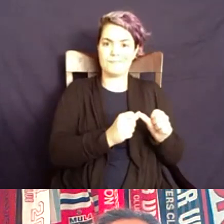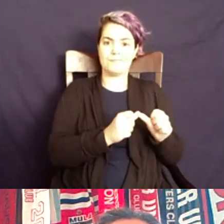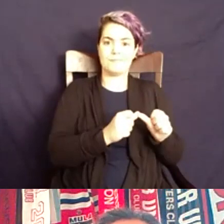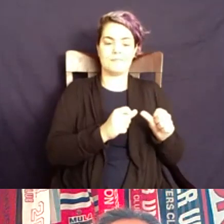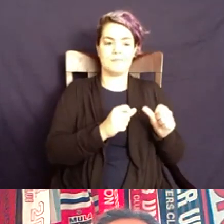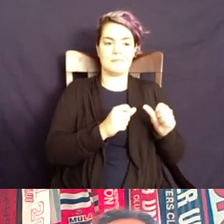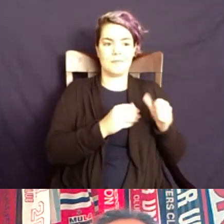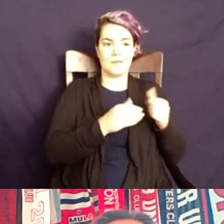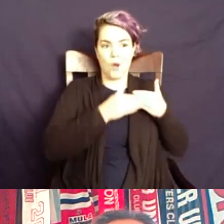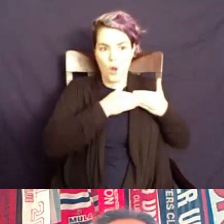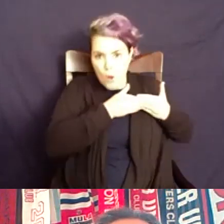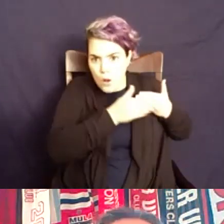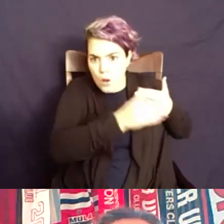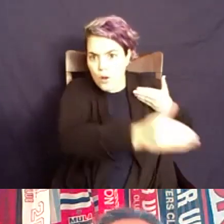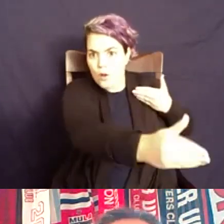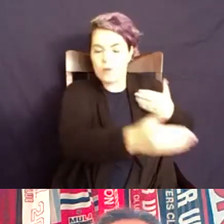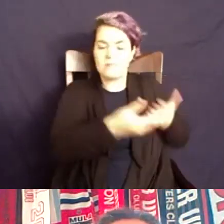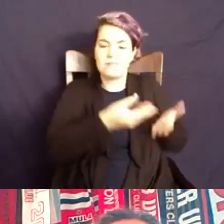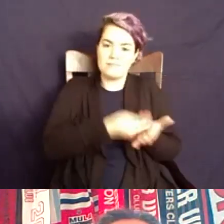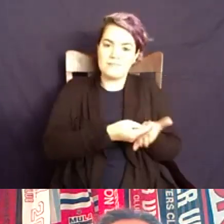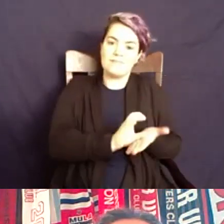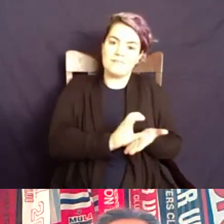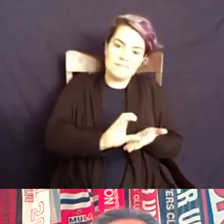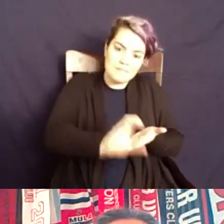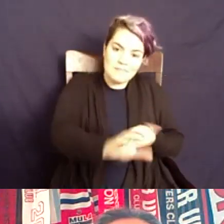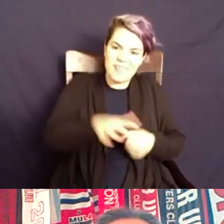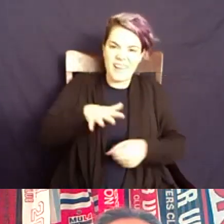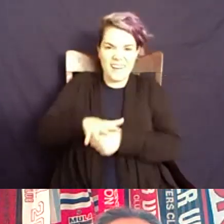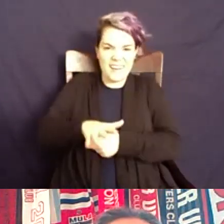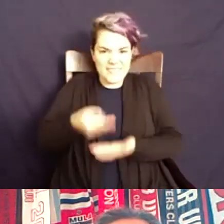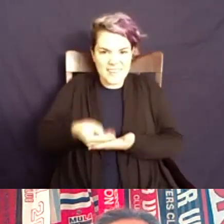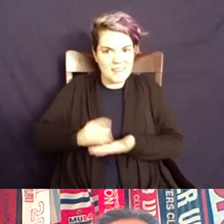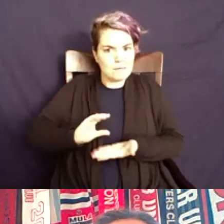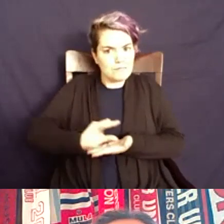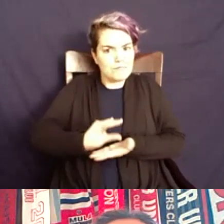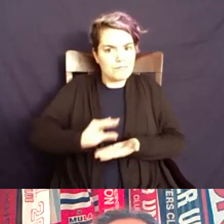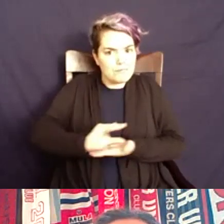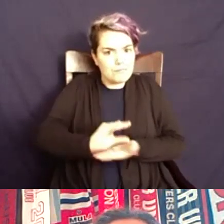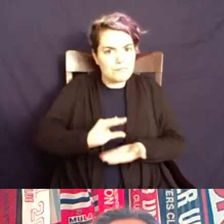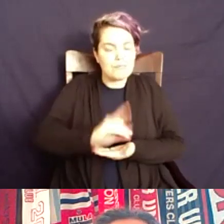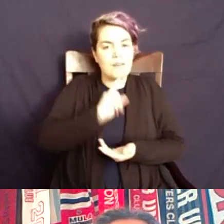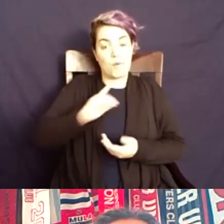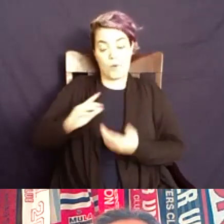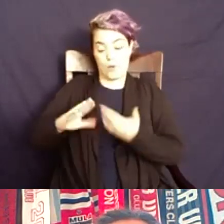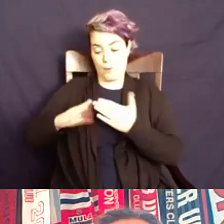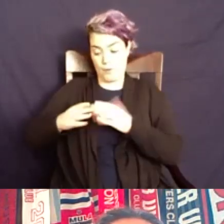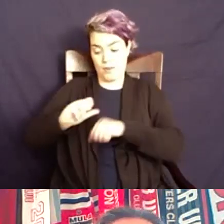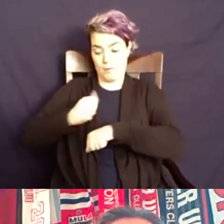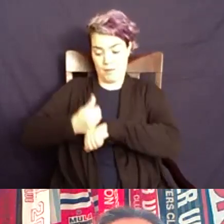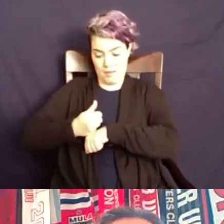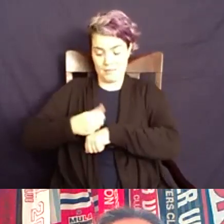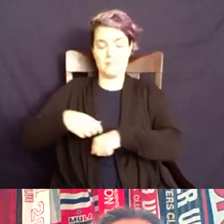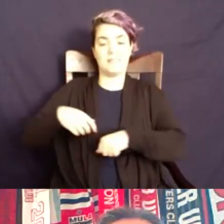a sustainable, adequately funded and resourced community-based mental health system